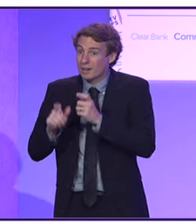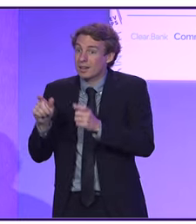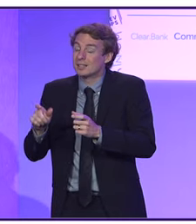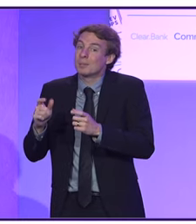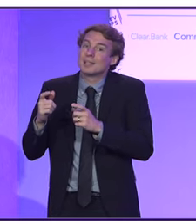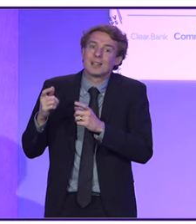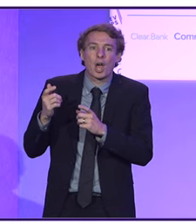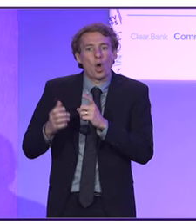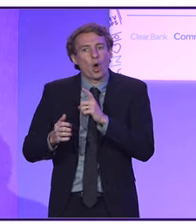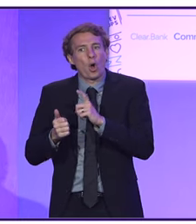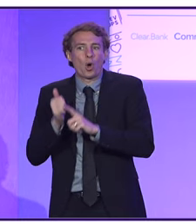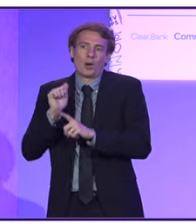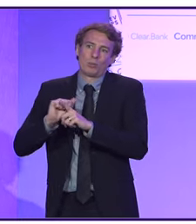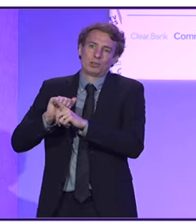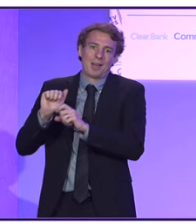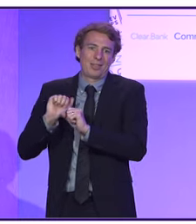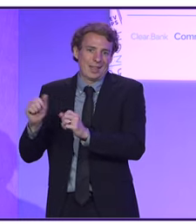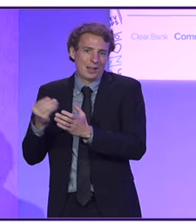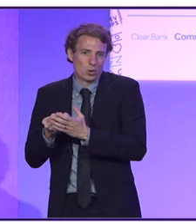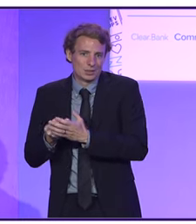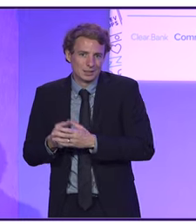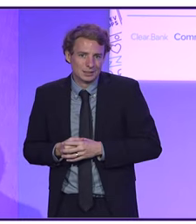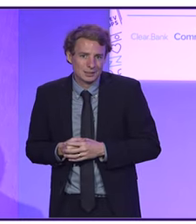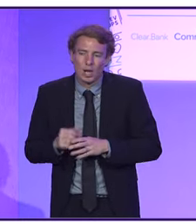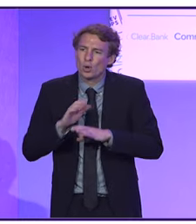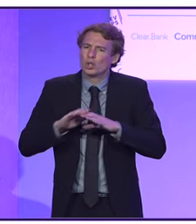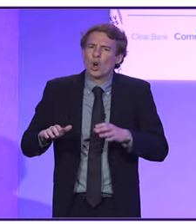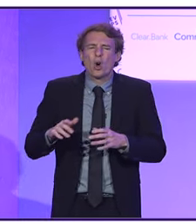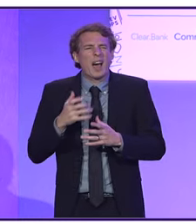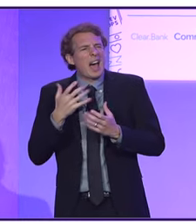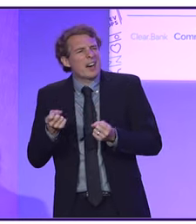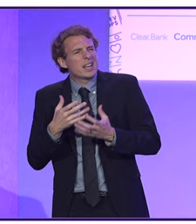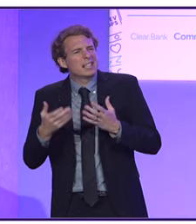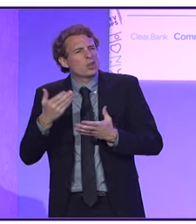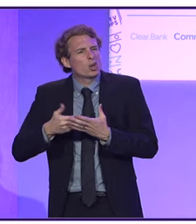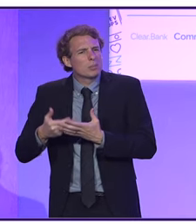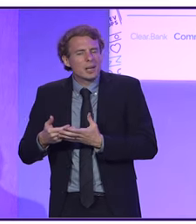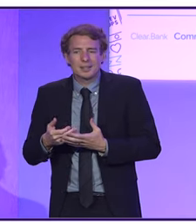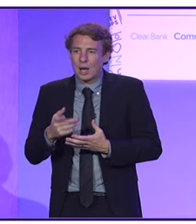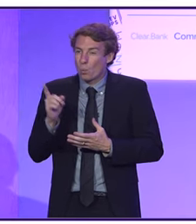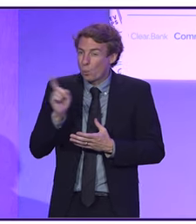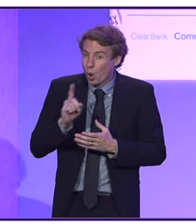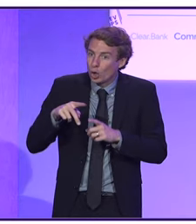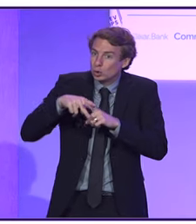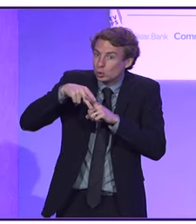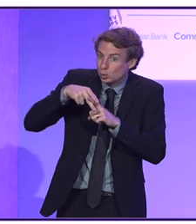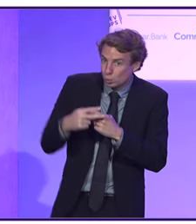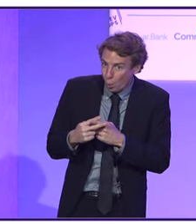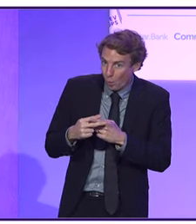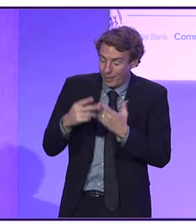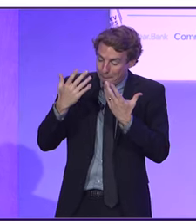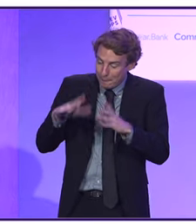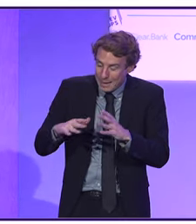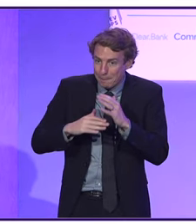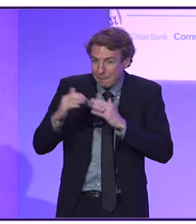Not how do I cost optimize in your platform, not do you have any documentation that will help me optimize my cost. What tools have you built? What tools have you